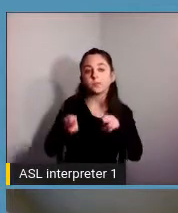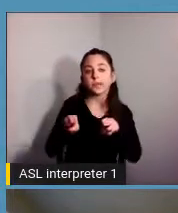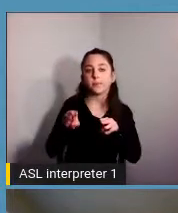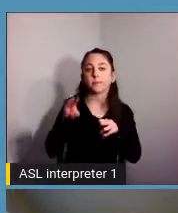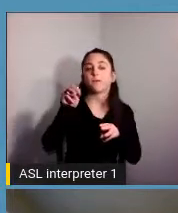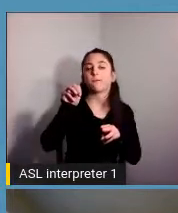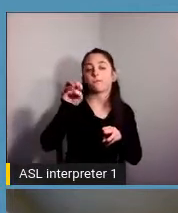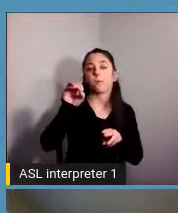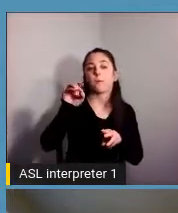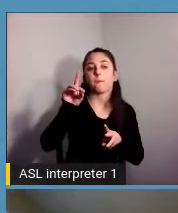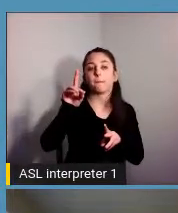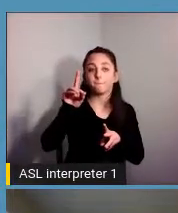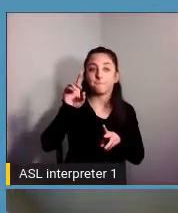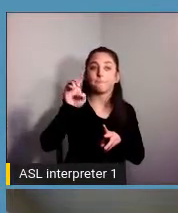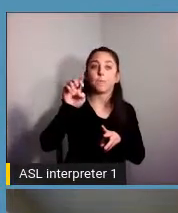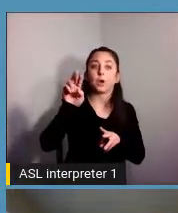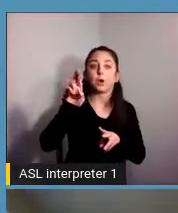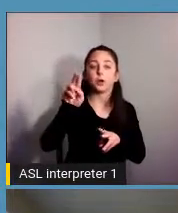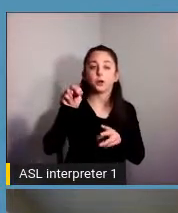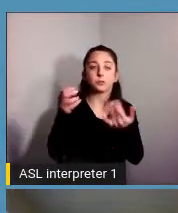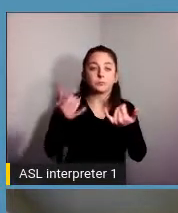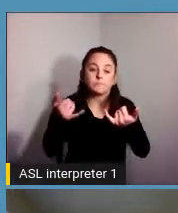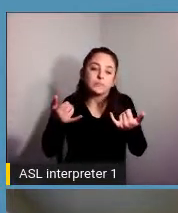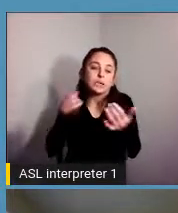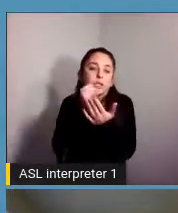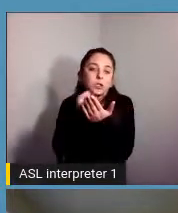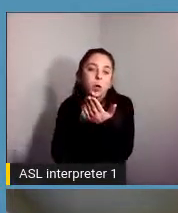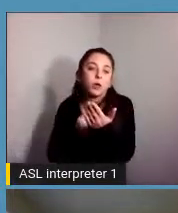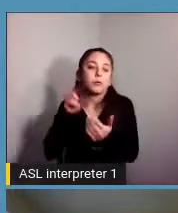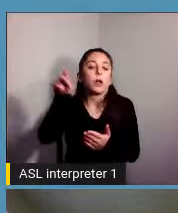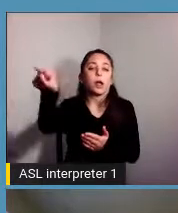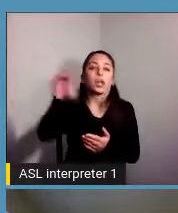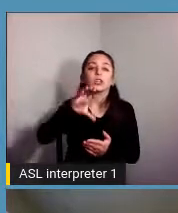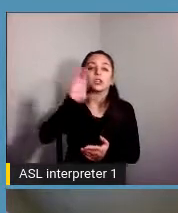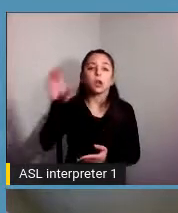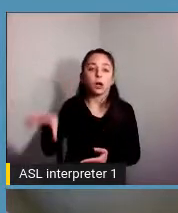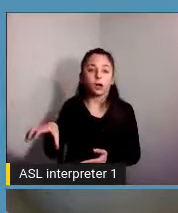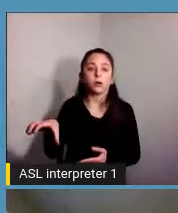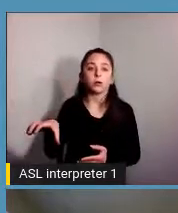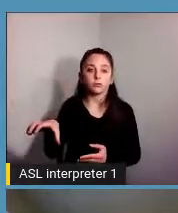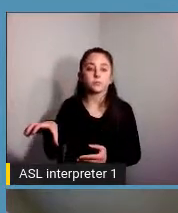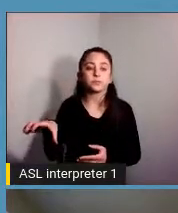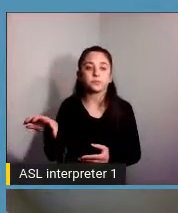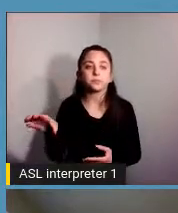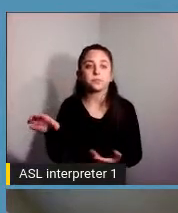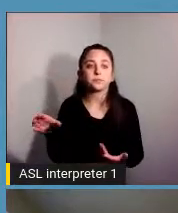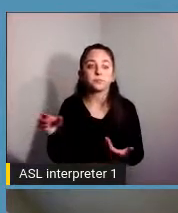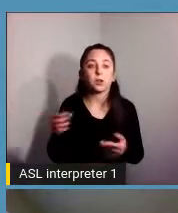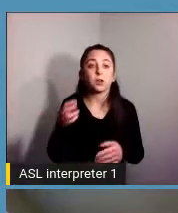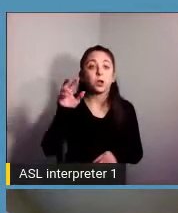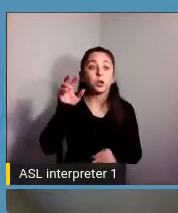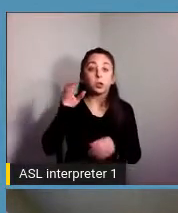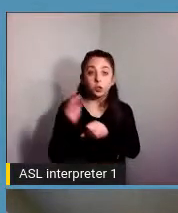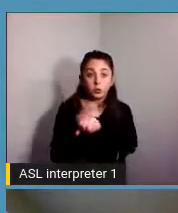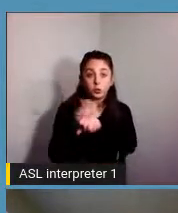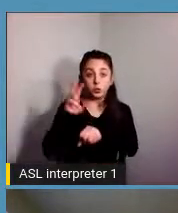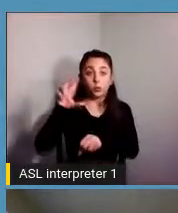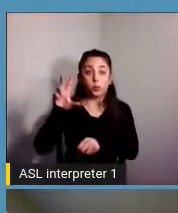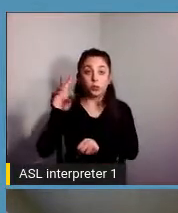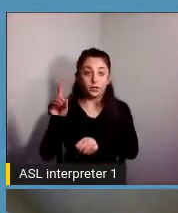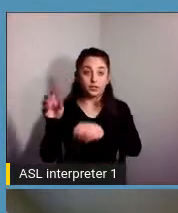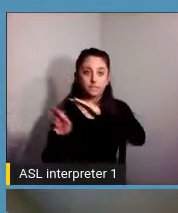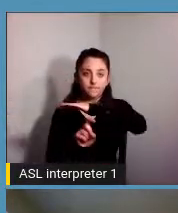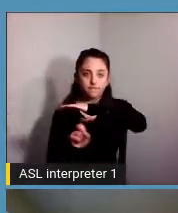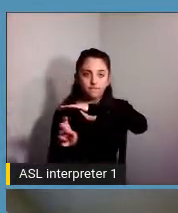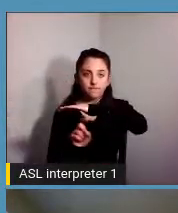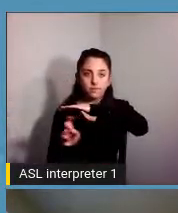Institute of Chicago, where we used 3D scanning to examine